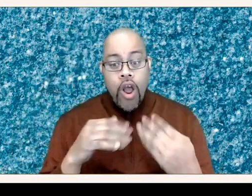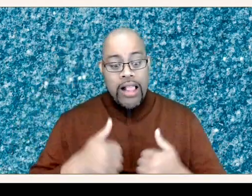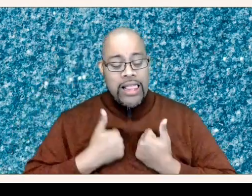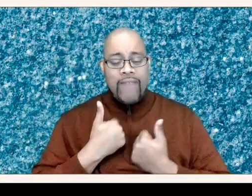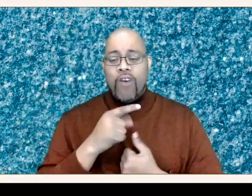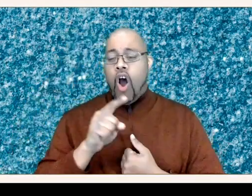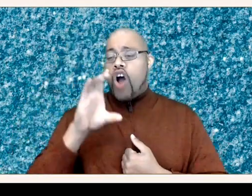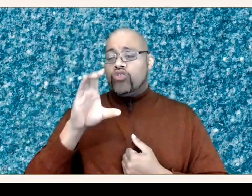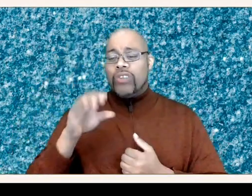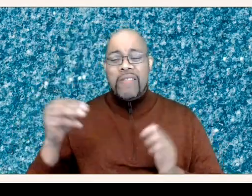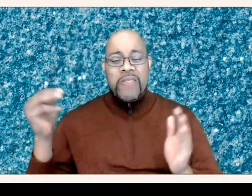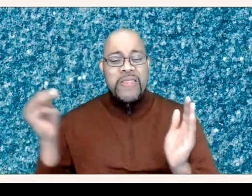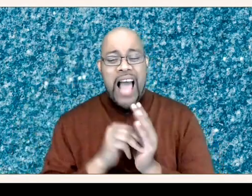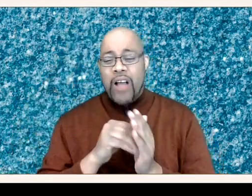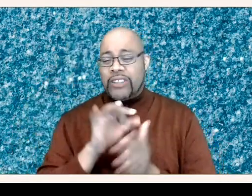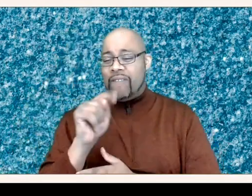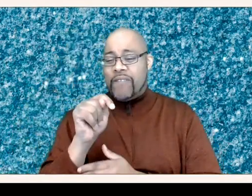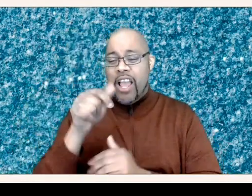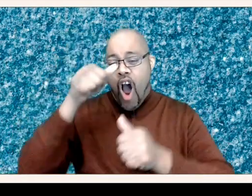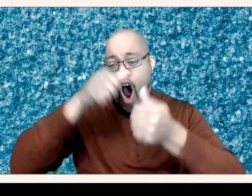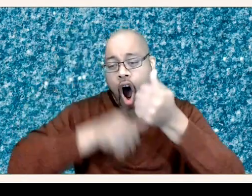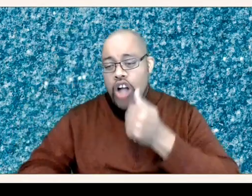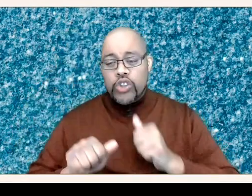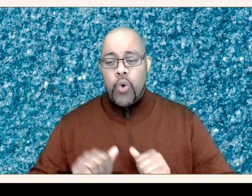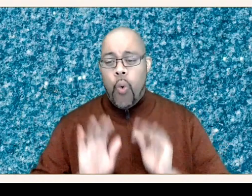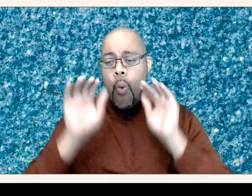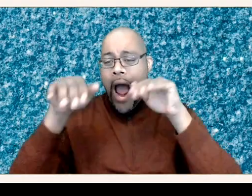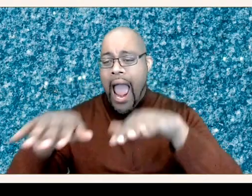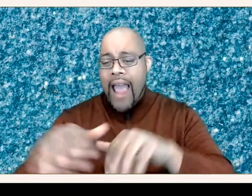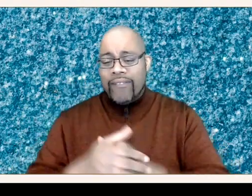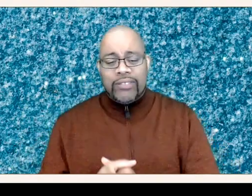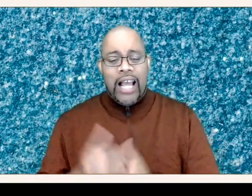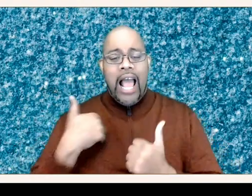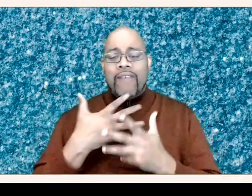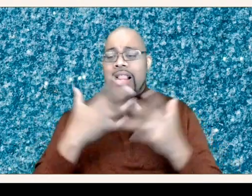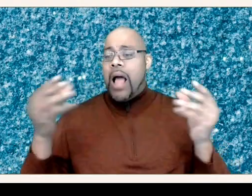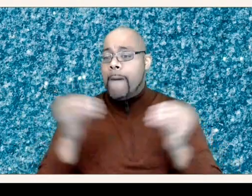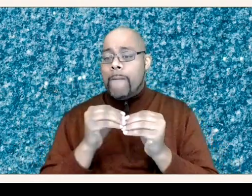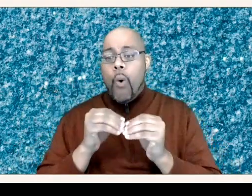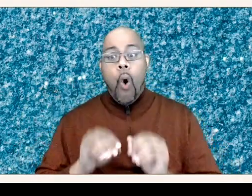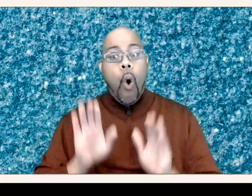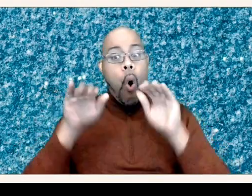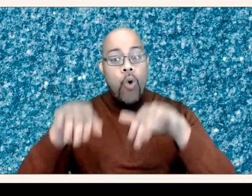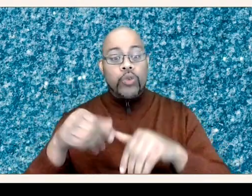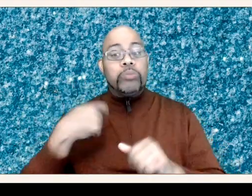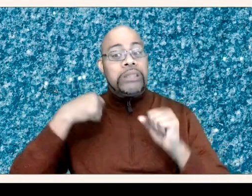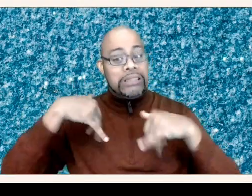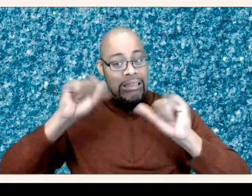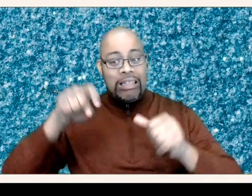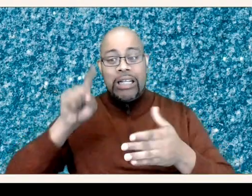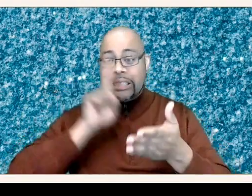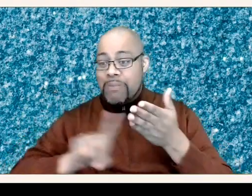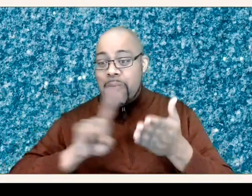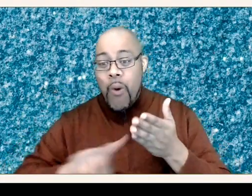live hundreds or thousands of feet beneath the waves. There's a whole lot more ocean for us to